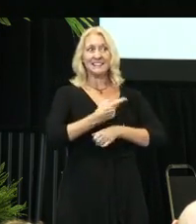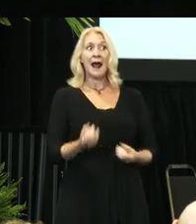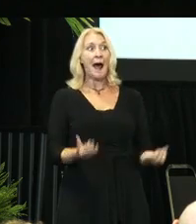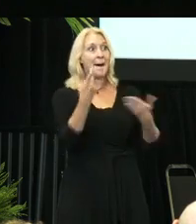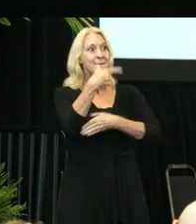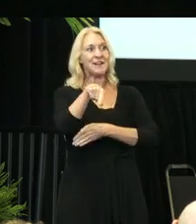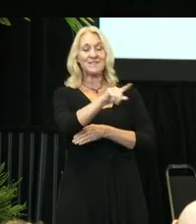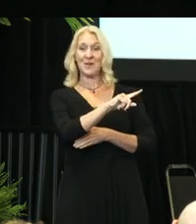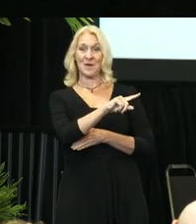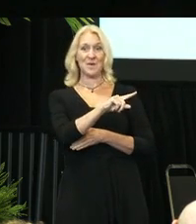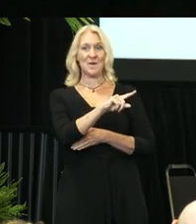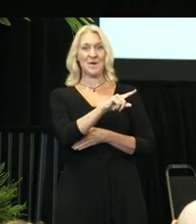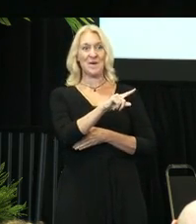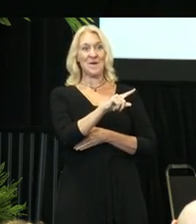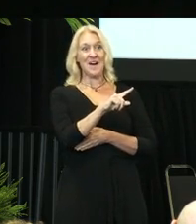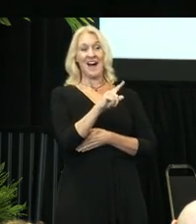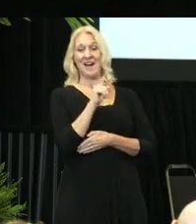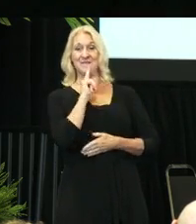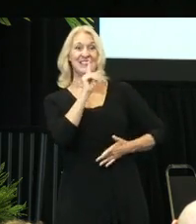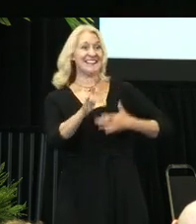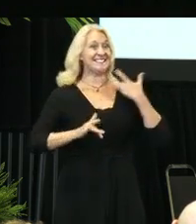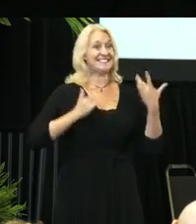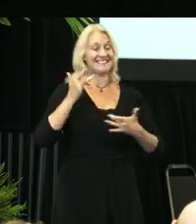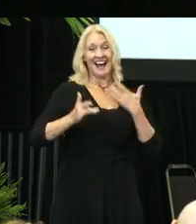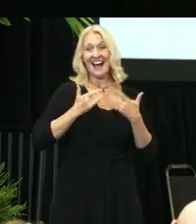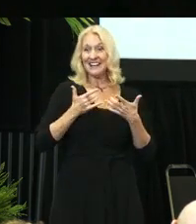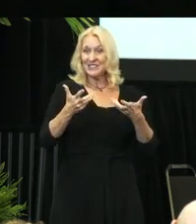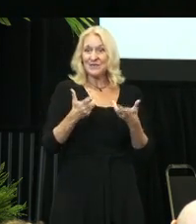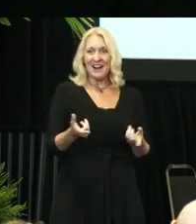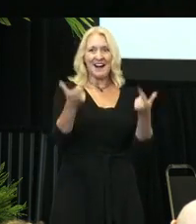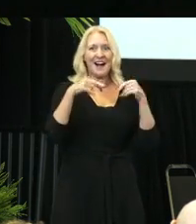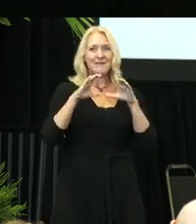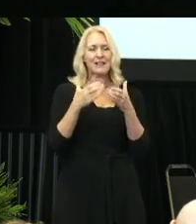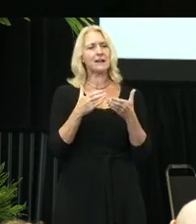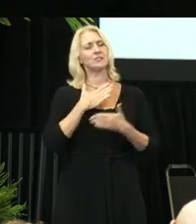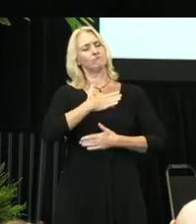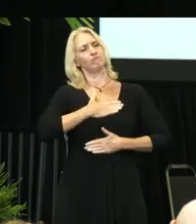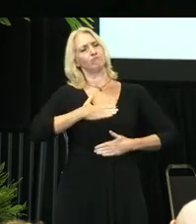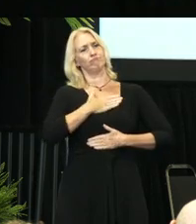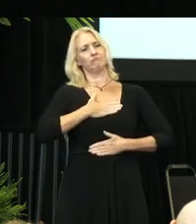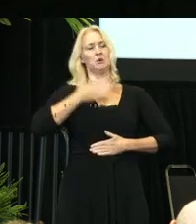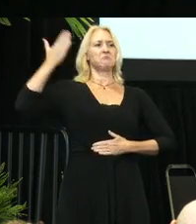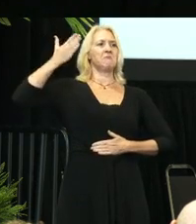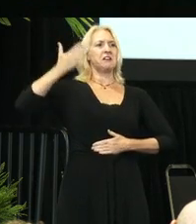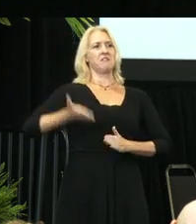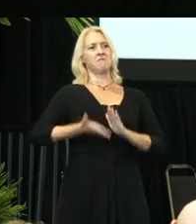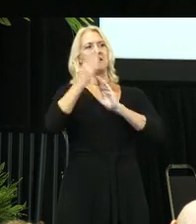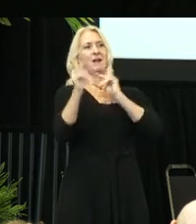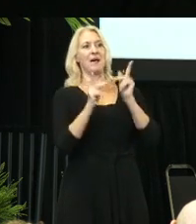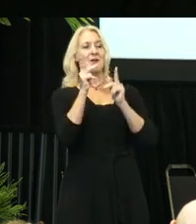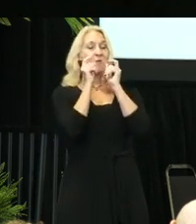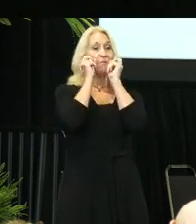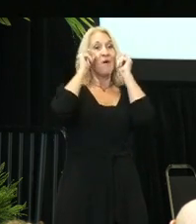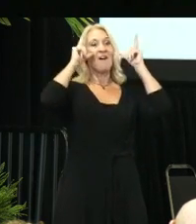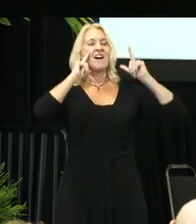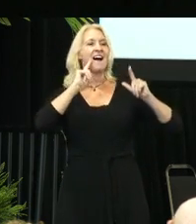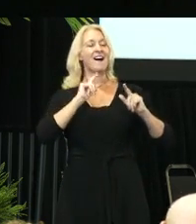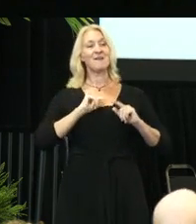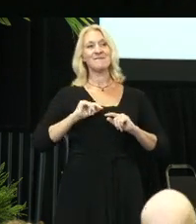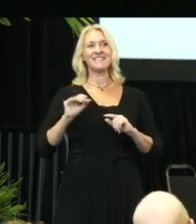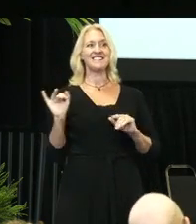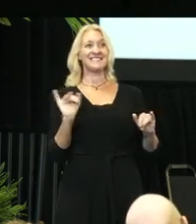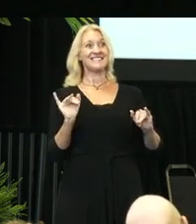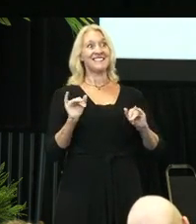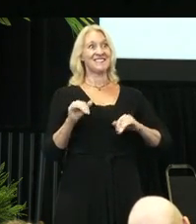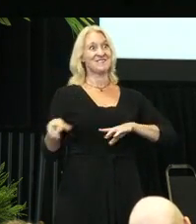there are super excited to be here? You love being in front of a group of people. You woke up this morning with your eyes snapping open like